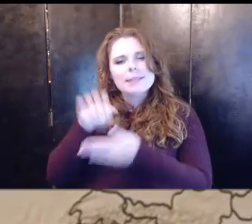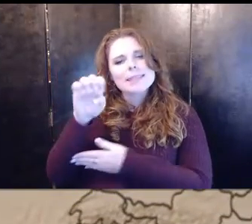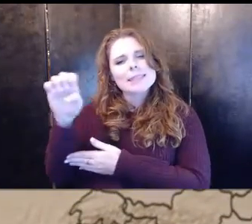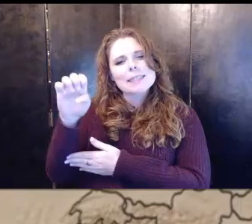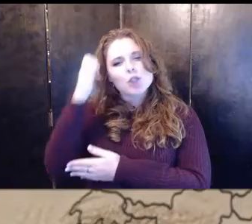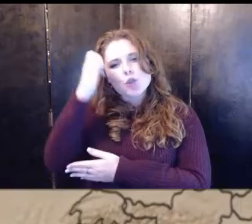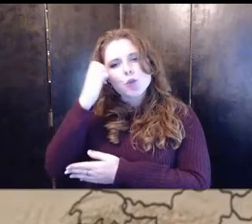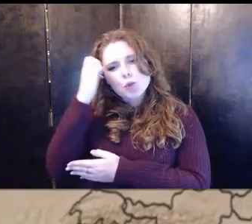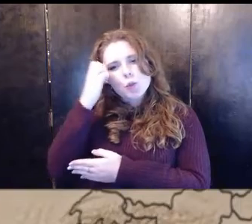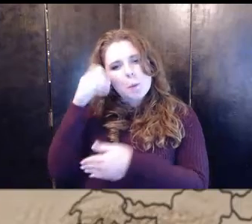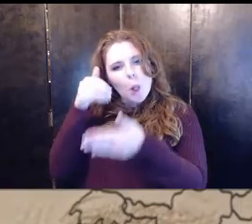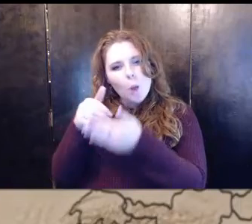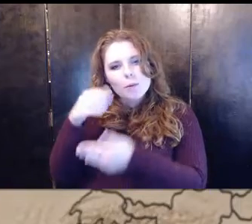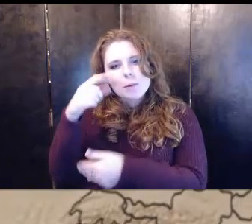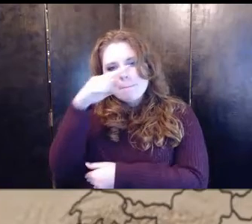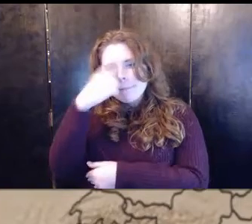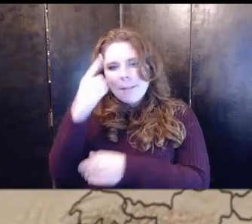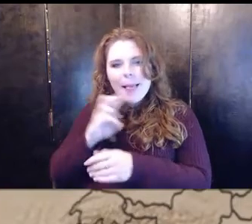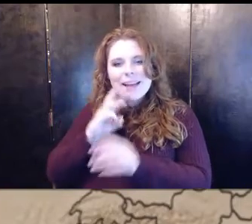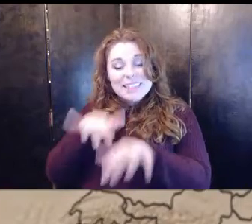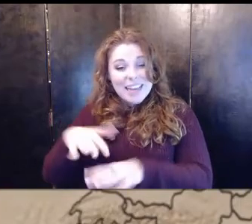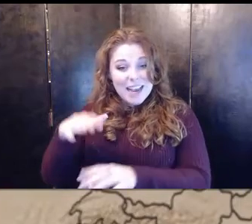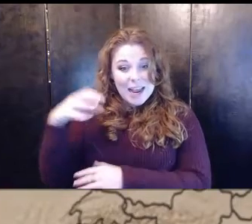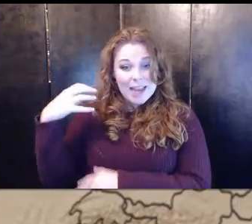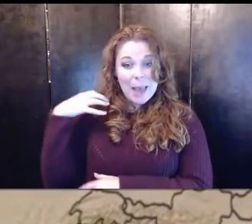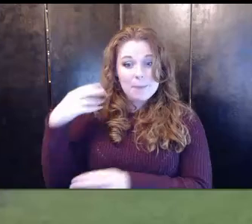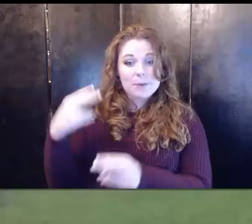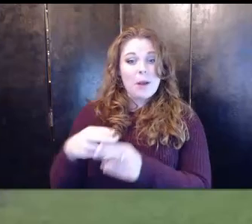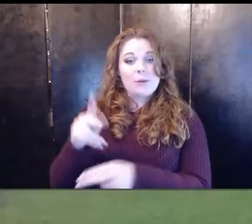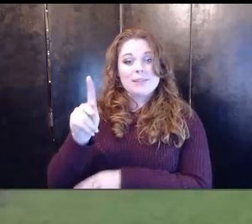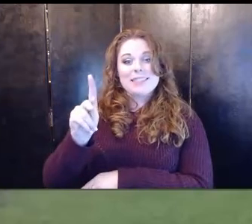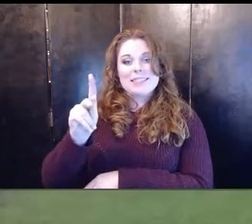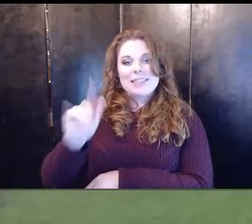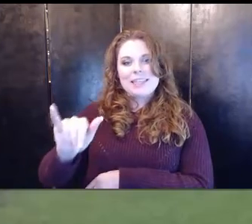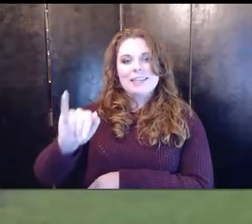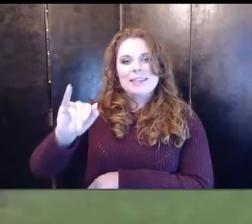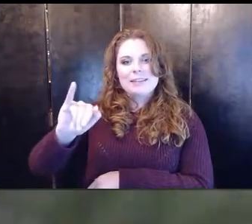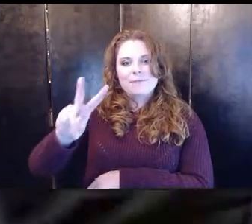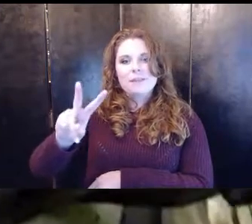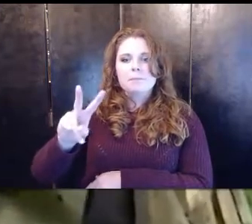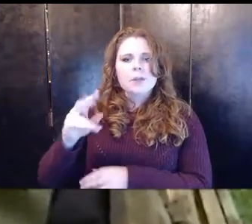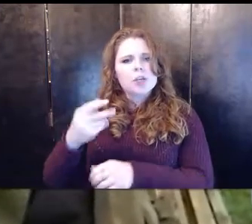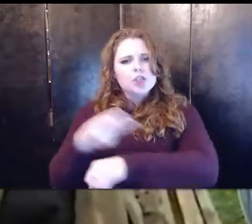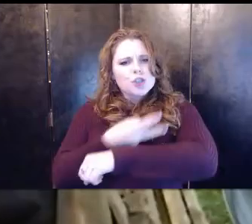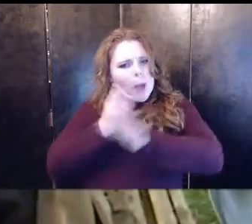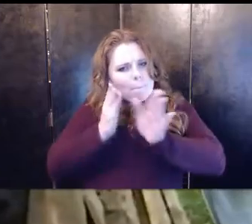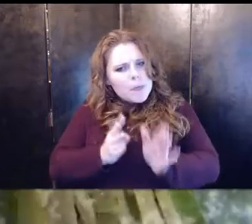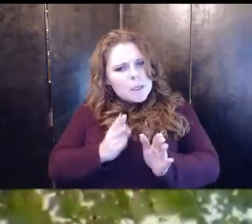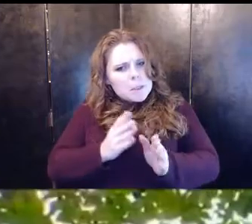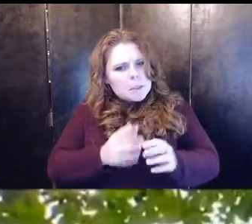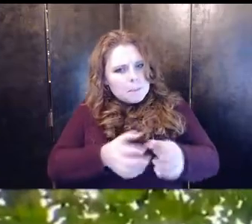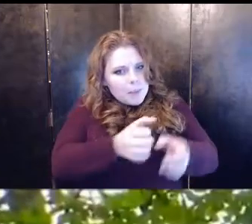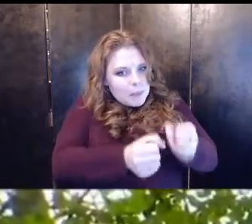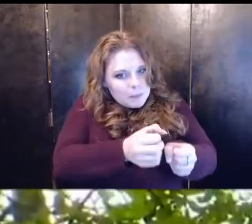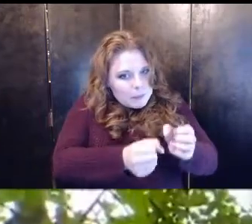and borders the Black Sea. The capital of Ukraine is Kyiv. For centuries, shepherds have milked their sheep and made the cheese,